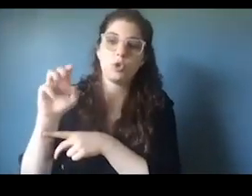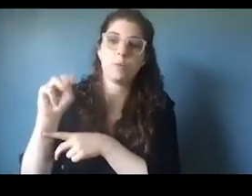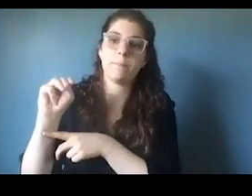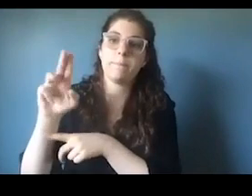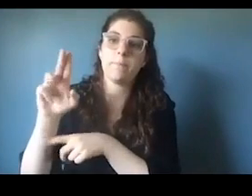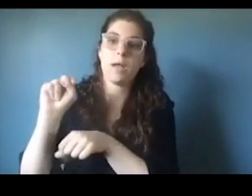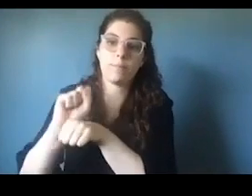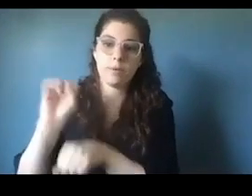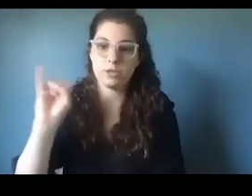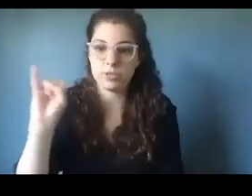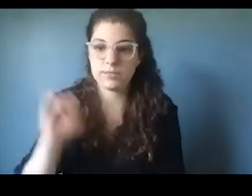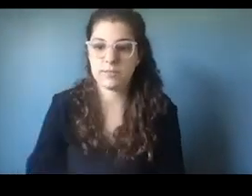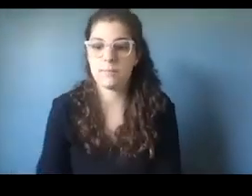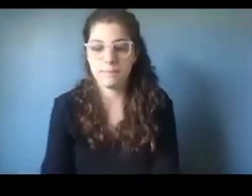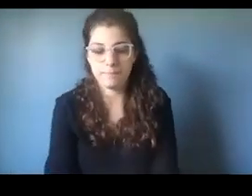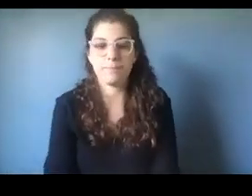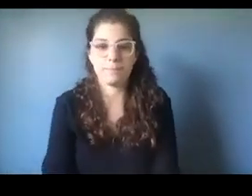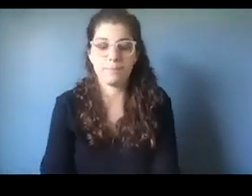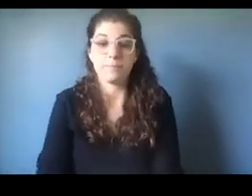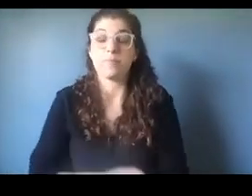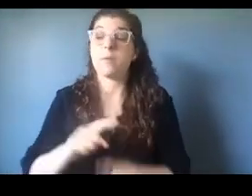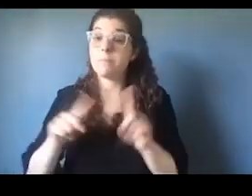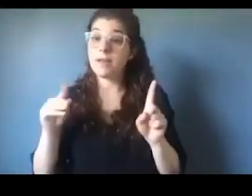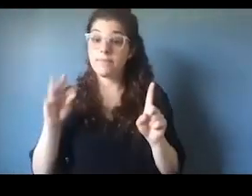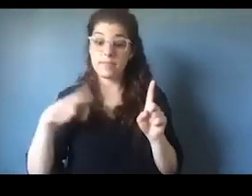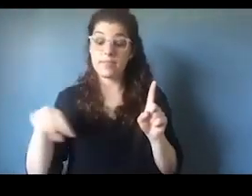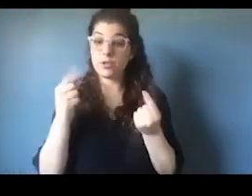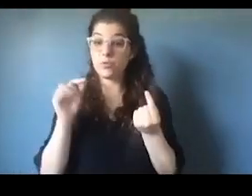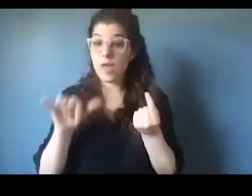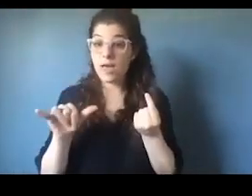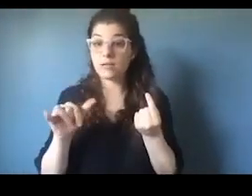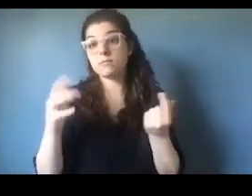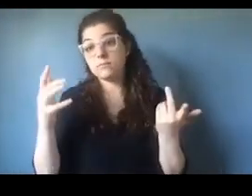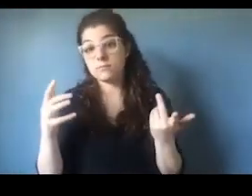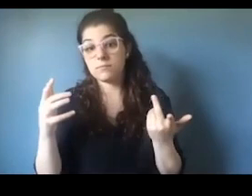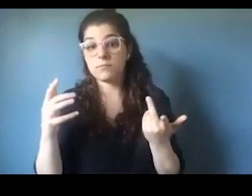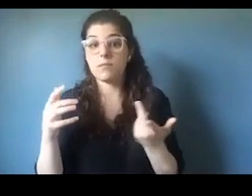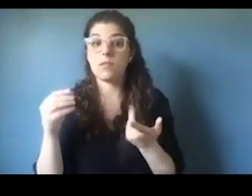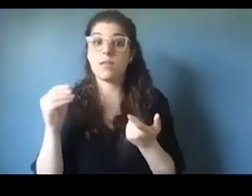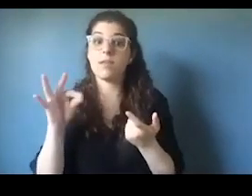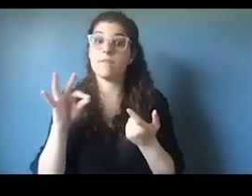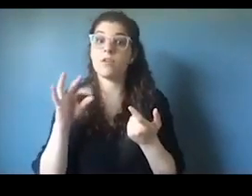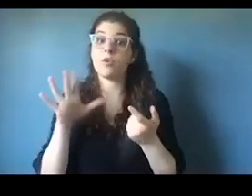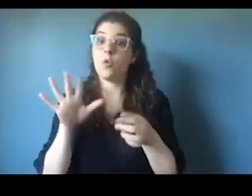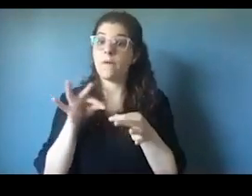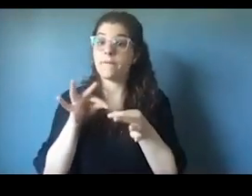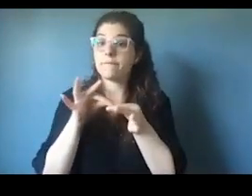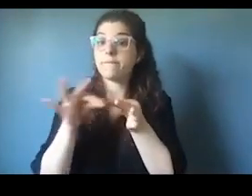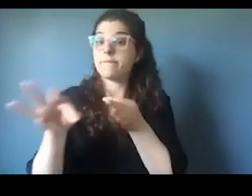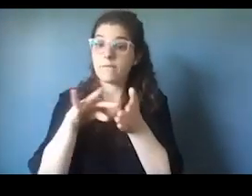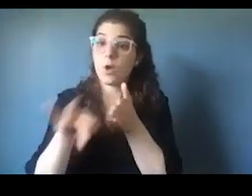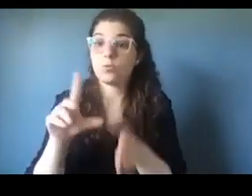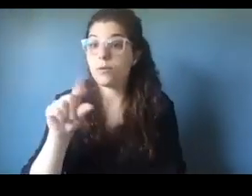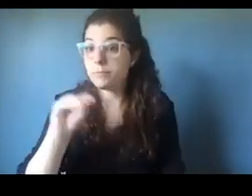insurance program. But if they do that, then if you're furloughed at least 20%, so